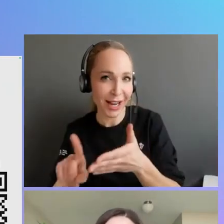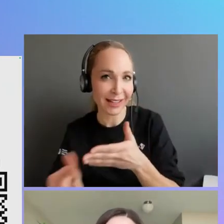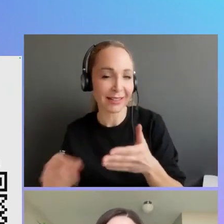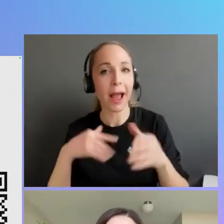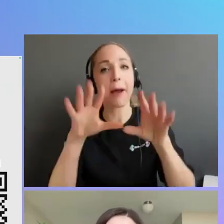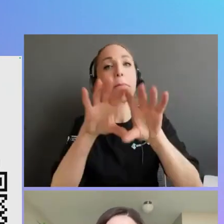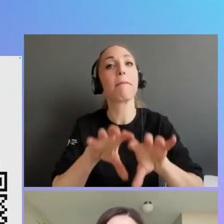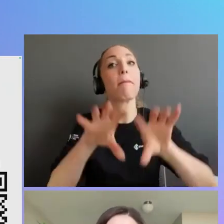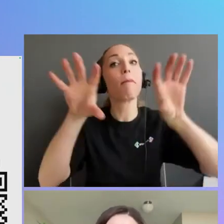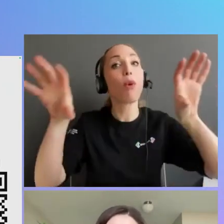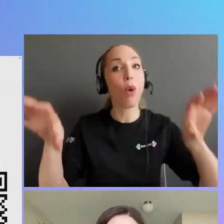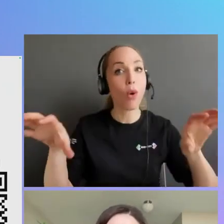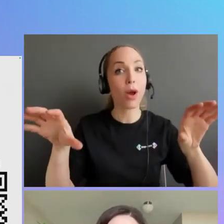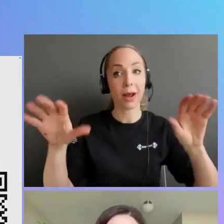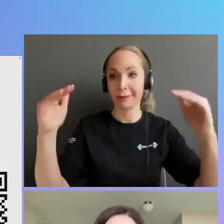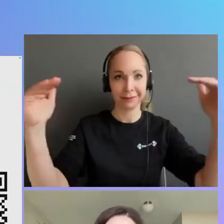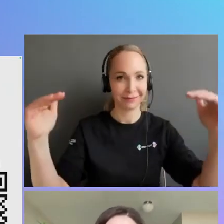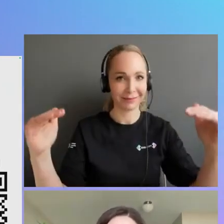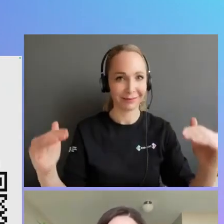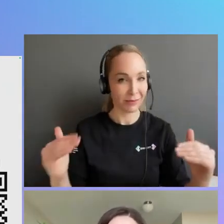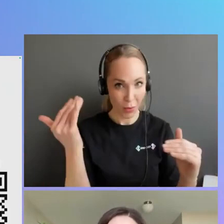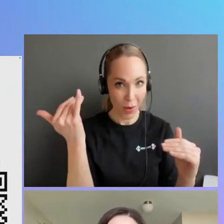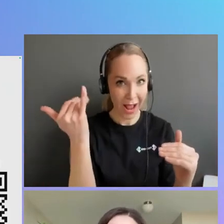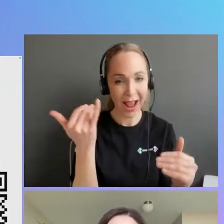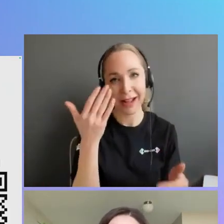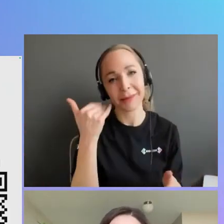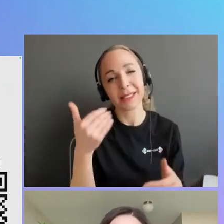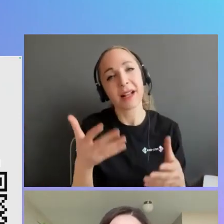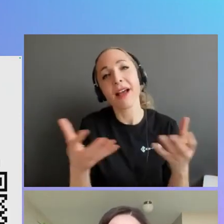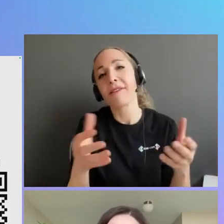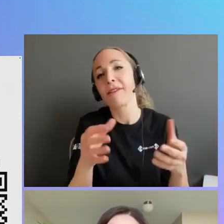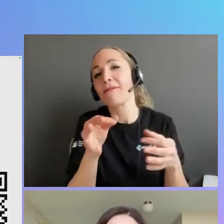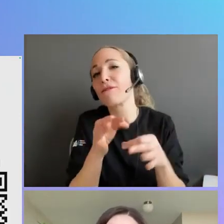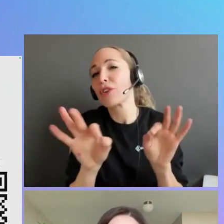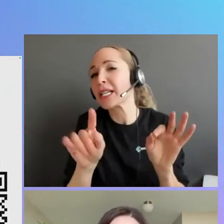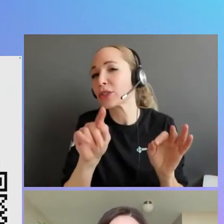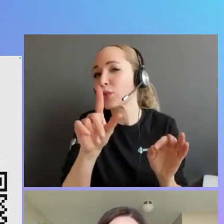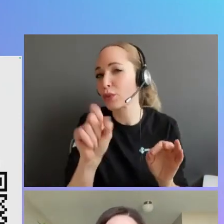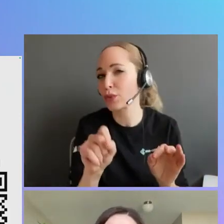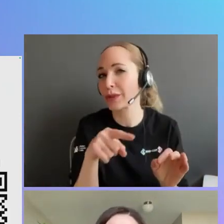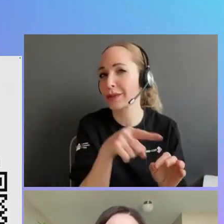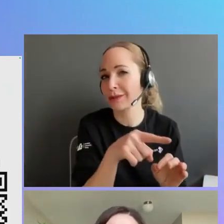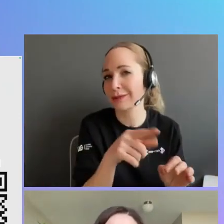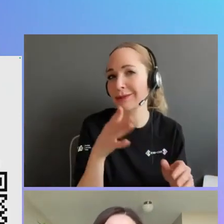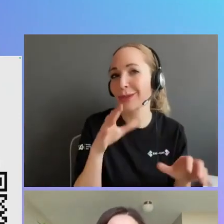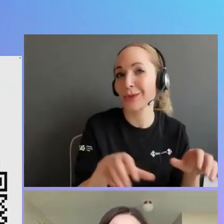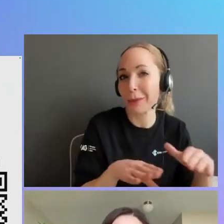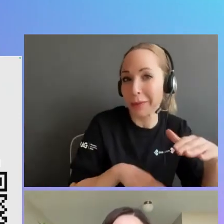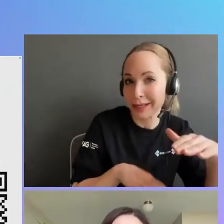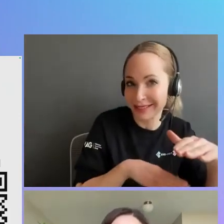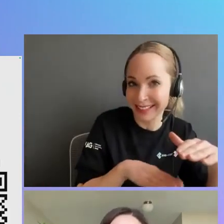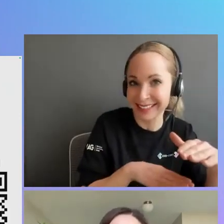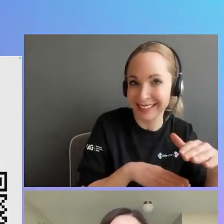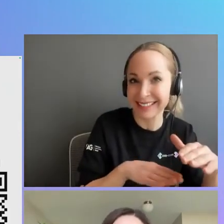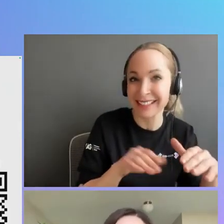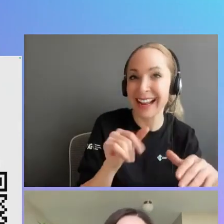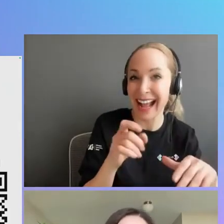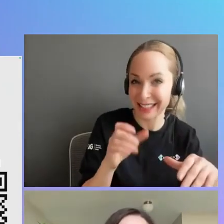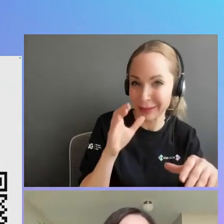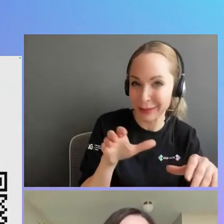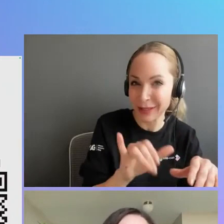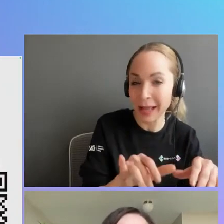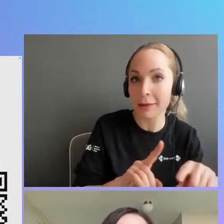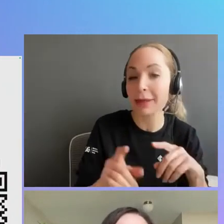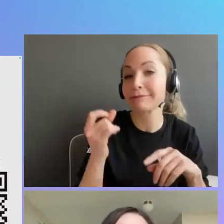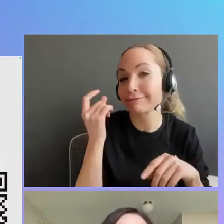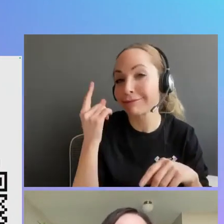tools out there that do these basic checks as well. So I wanted to kind of clearly identify where Axe does those checks, and then we also have some more advanced checks